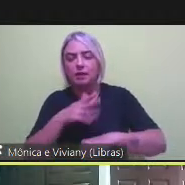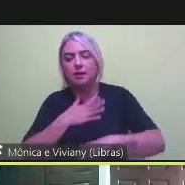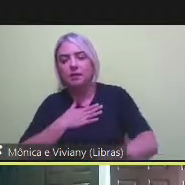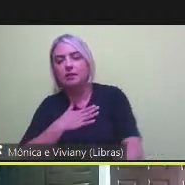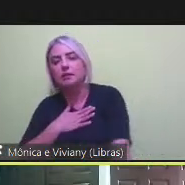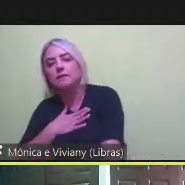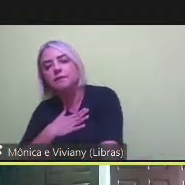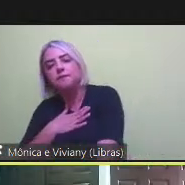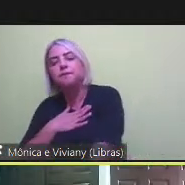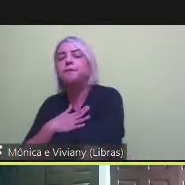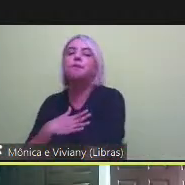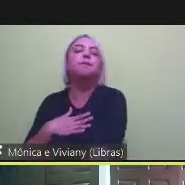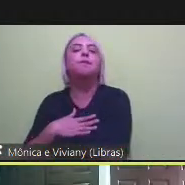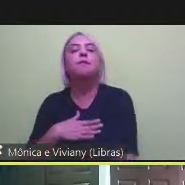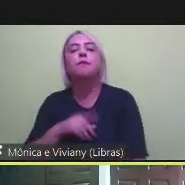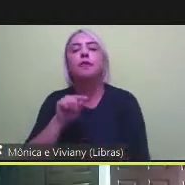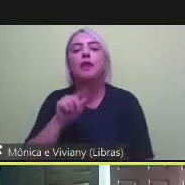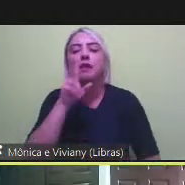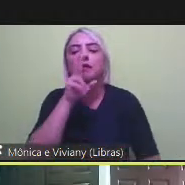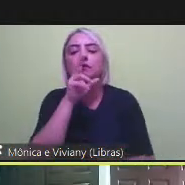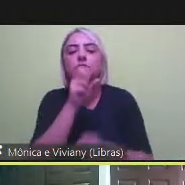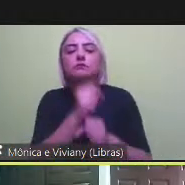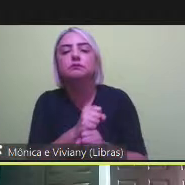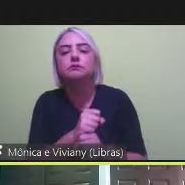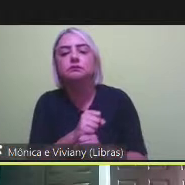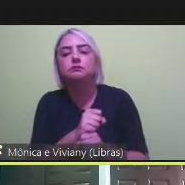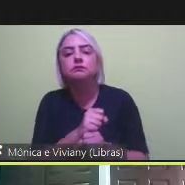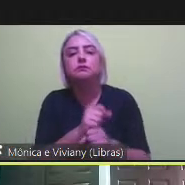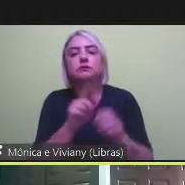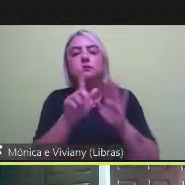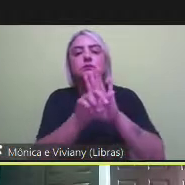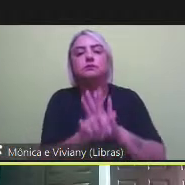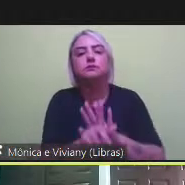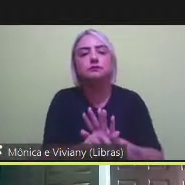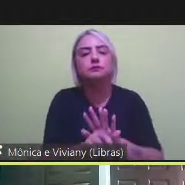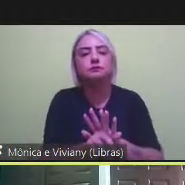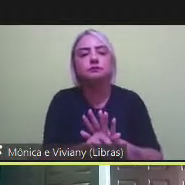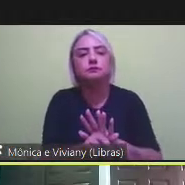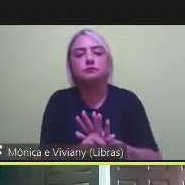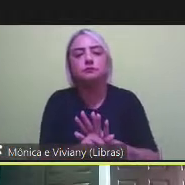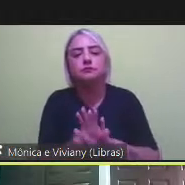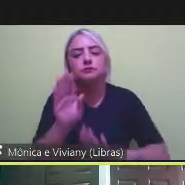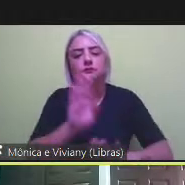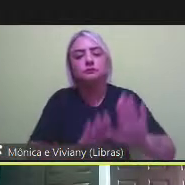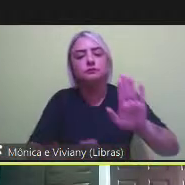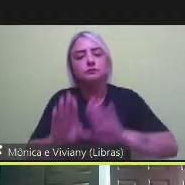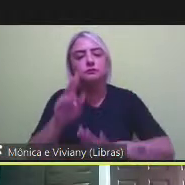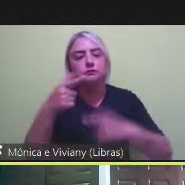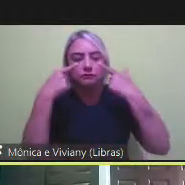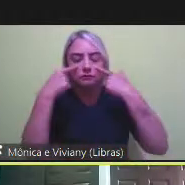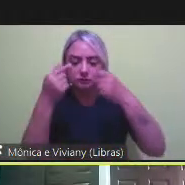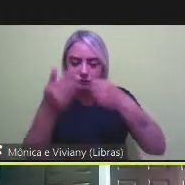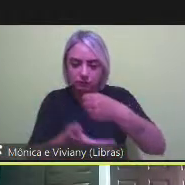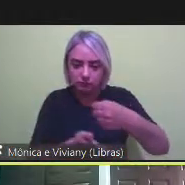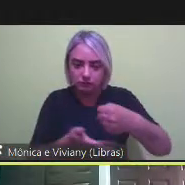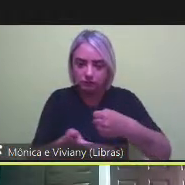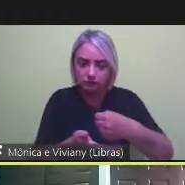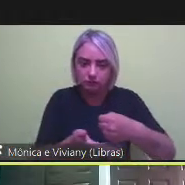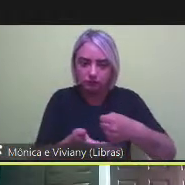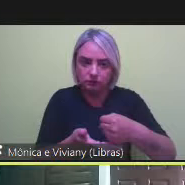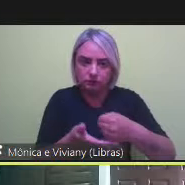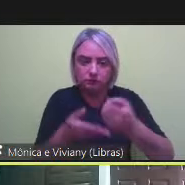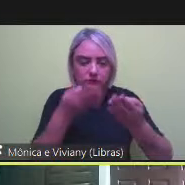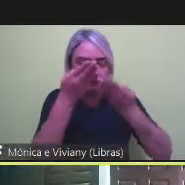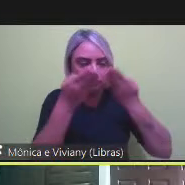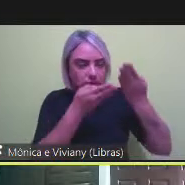disease management in primary health care in Trinidad. And we are doing this by